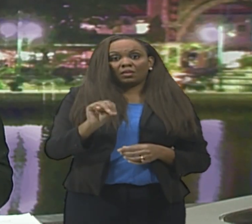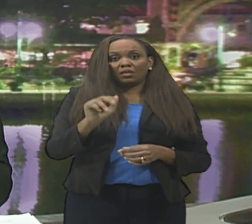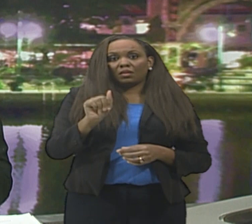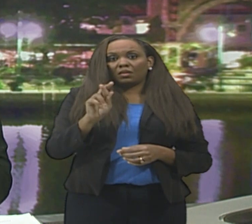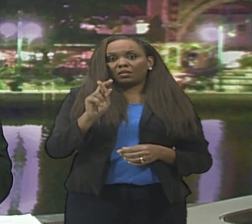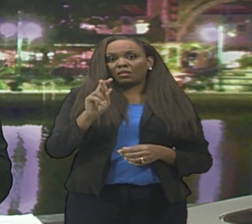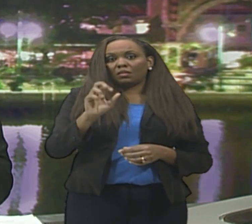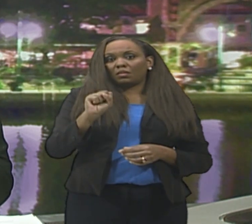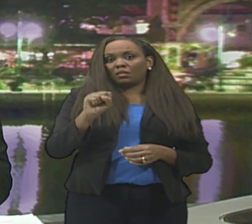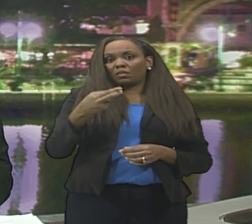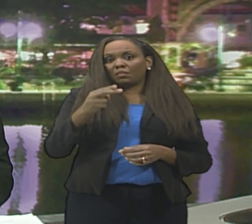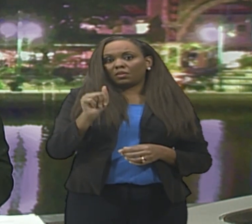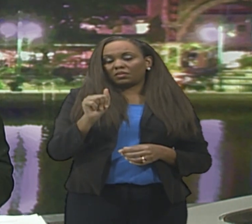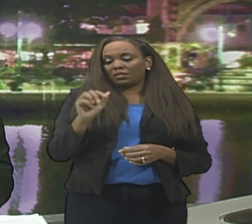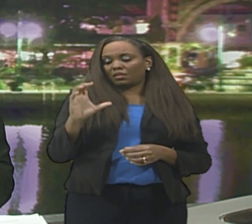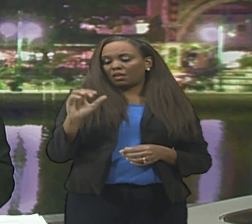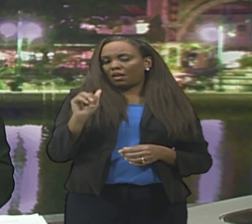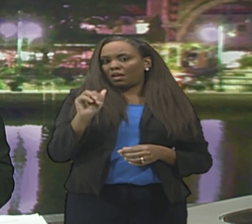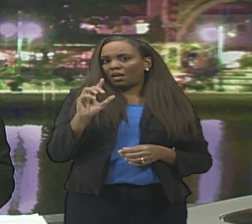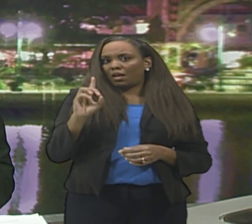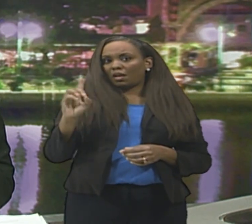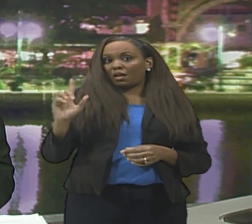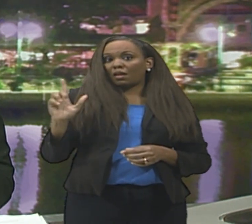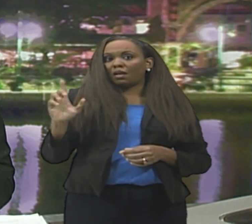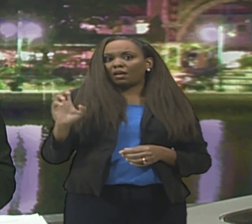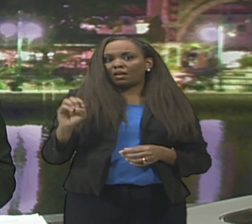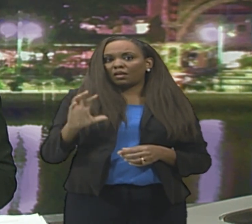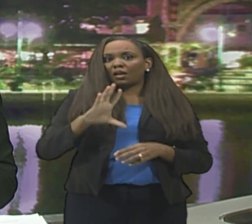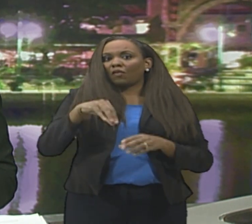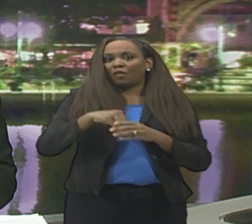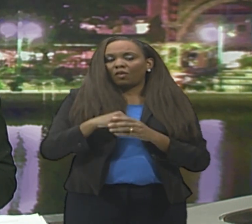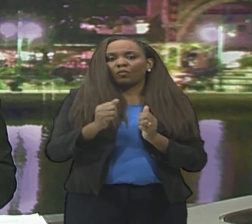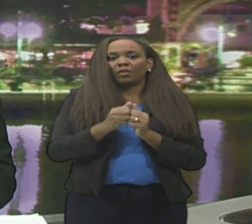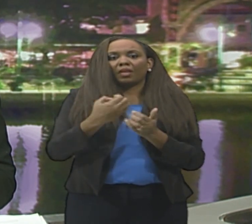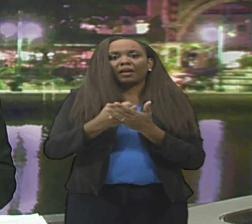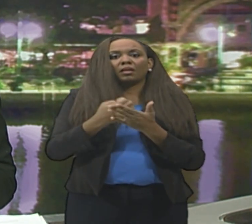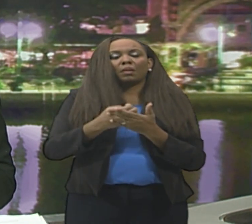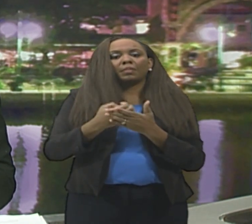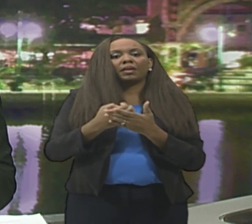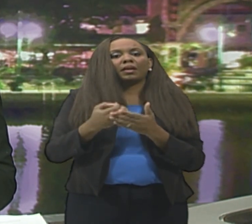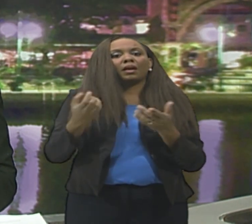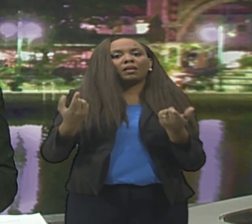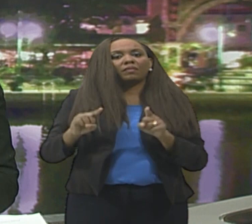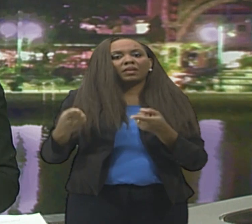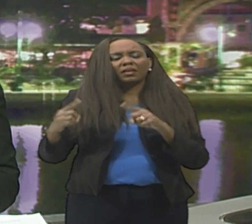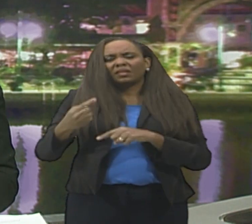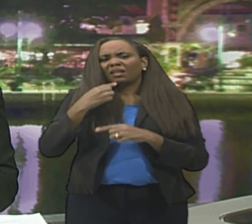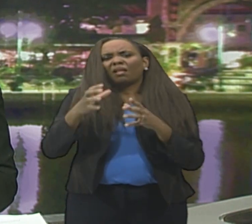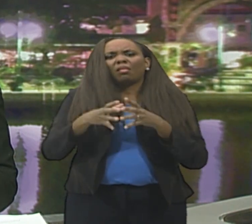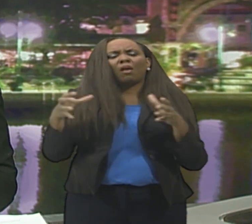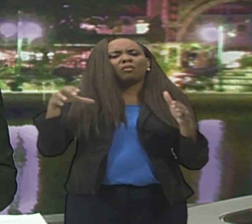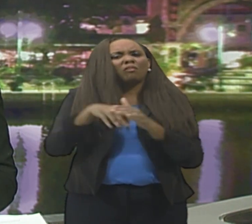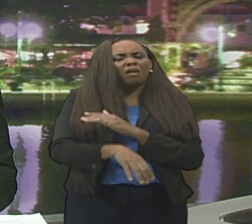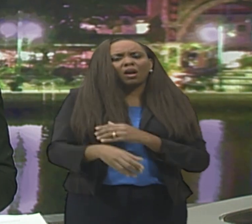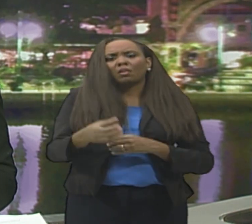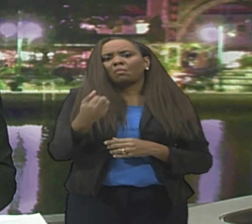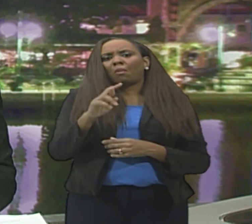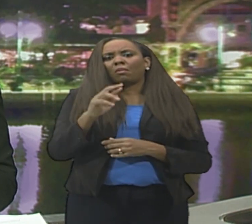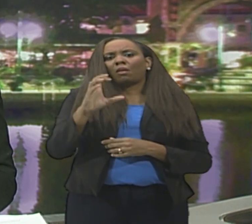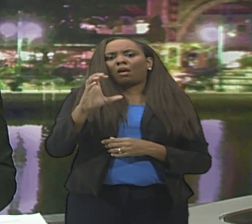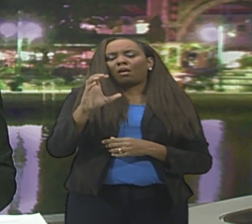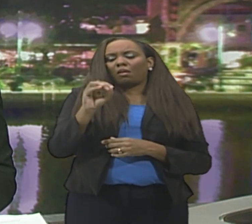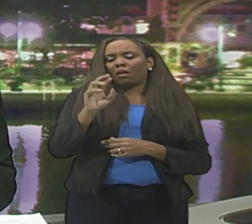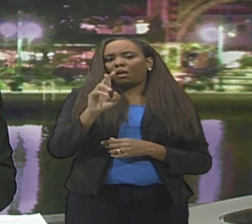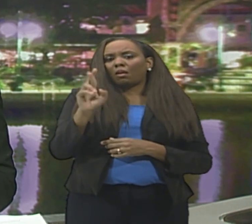Minister in the Ministry of Economic Affairs and Investment, Marcia Cattle, believes a high level of corruption was one of the reasons for